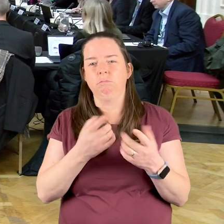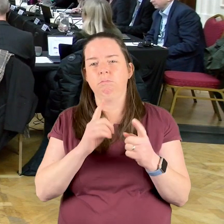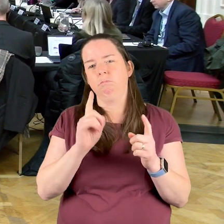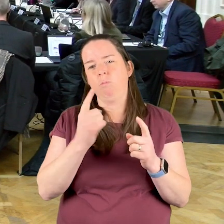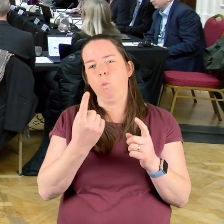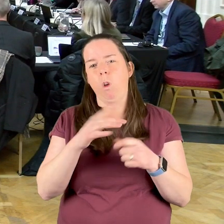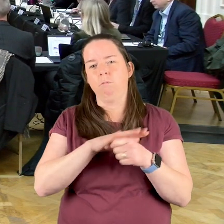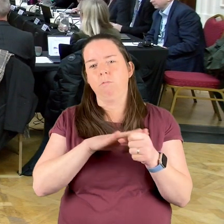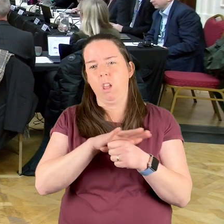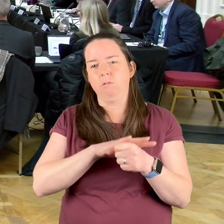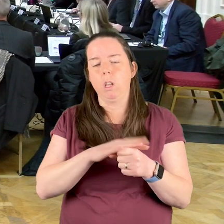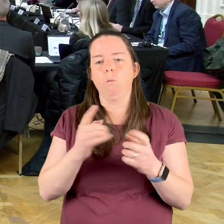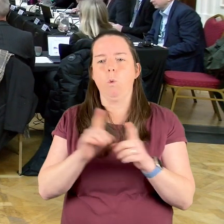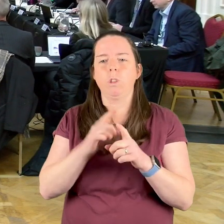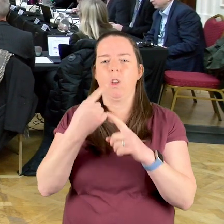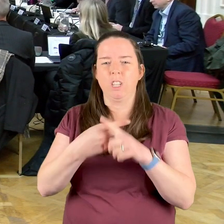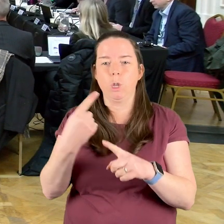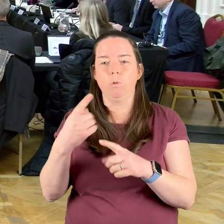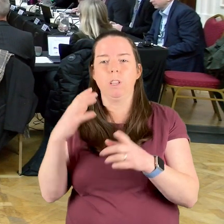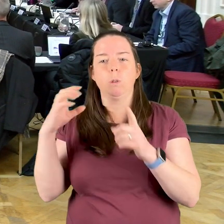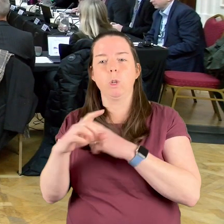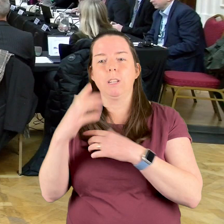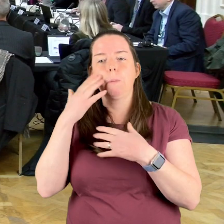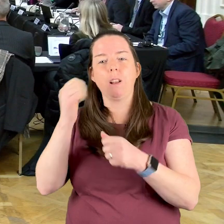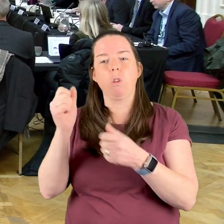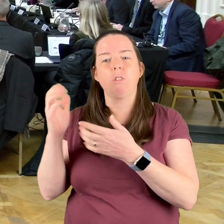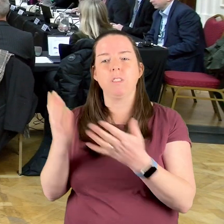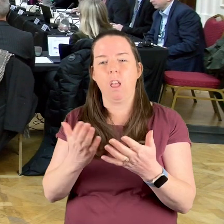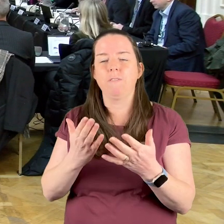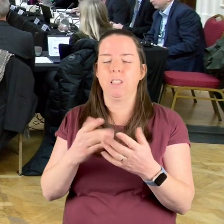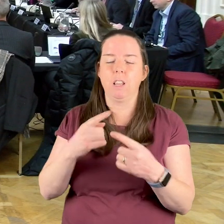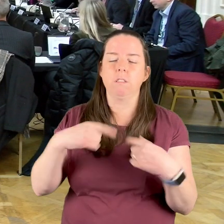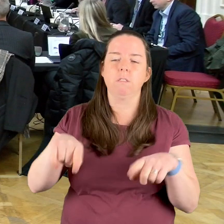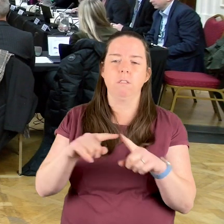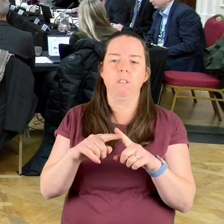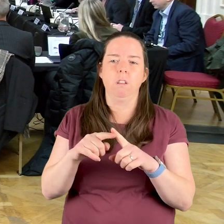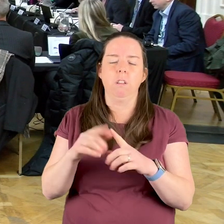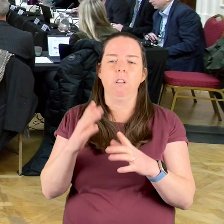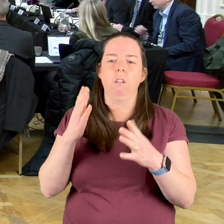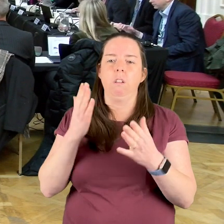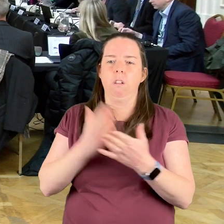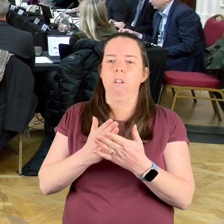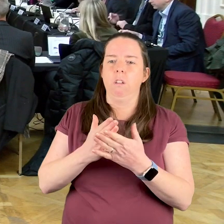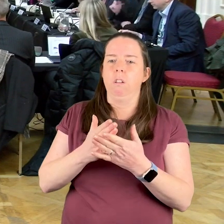service, but also acute and community mental health services more generally,